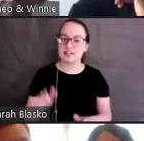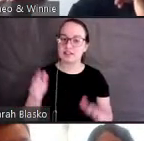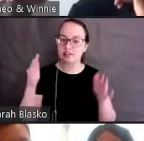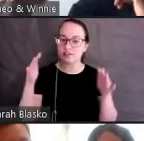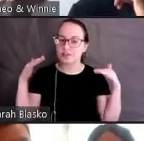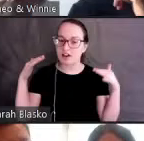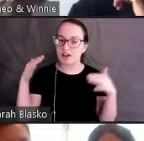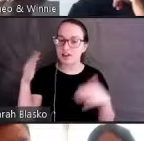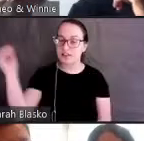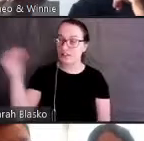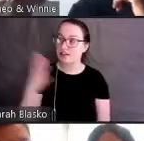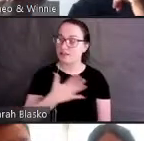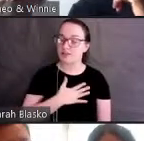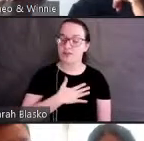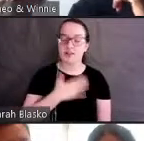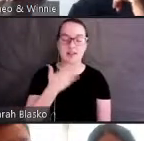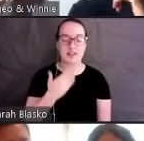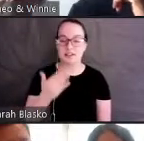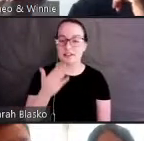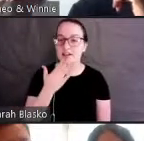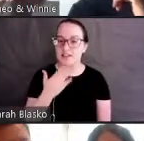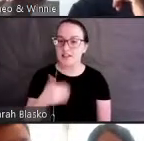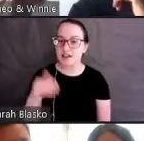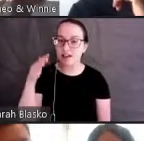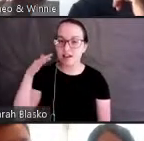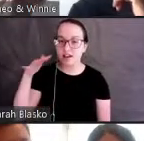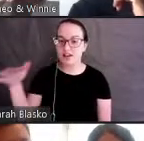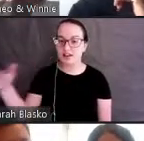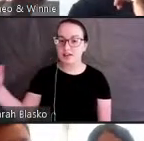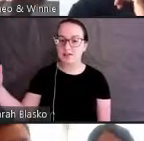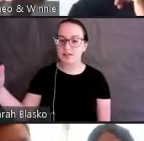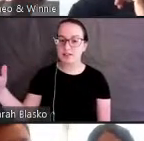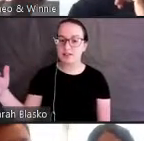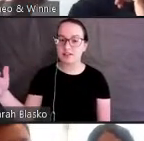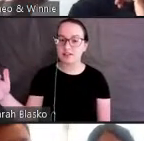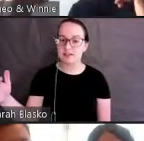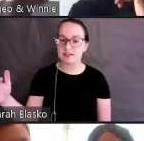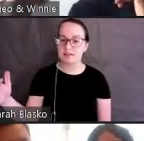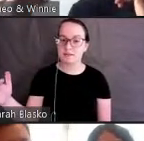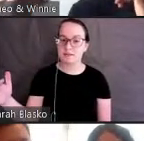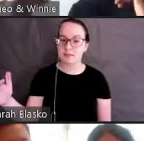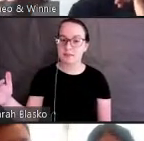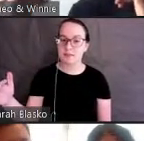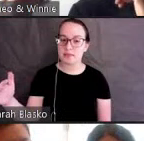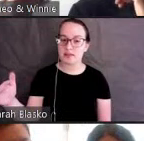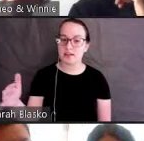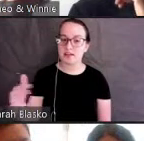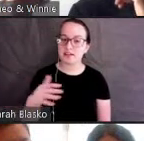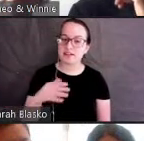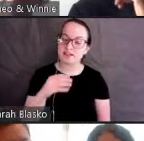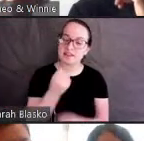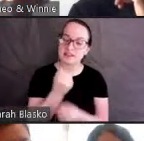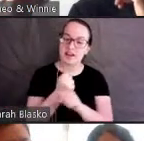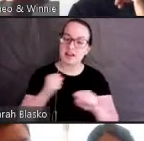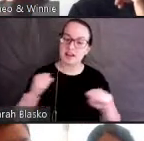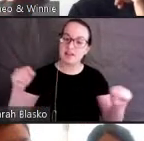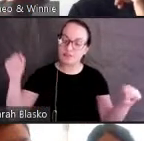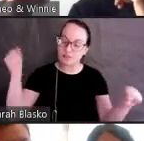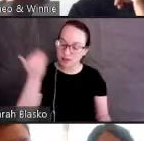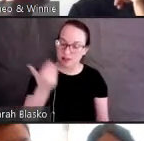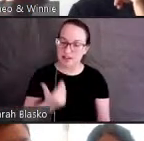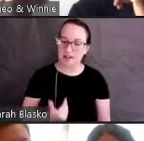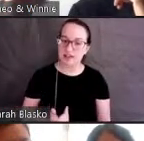Amazing grace, how sweet the sound that saved me.